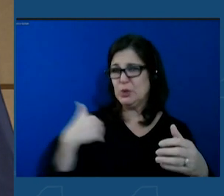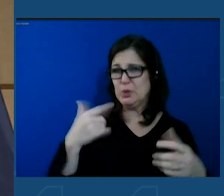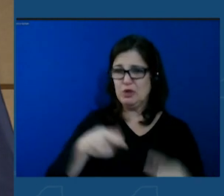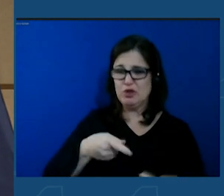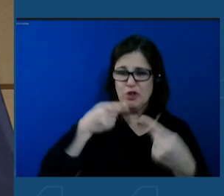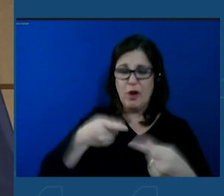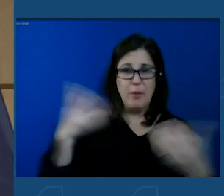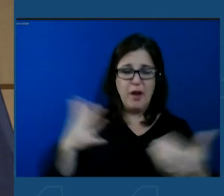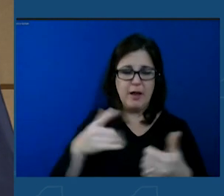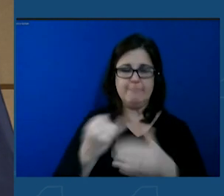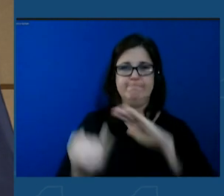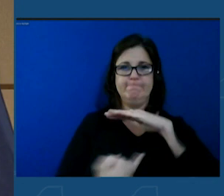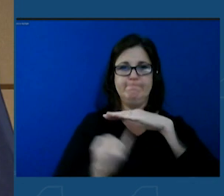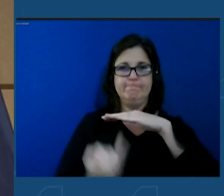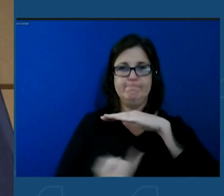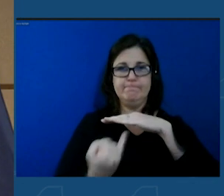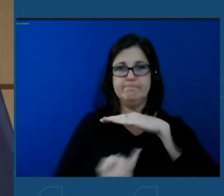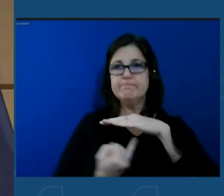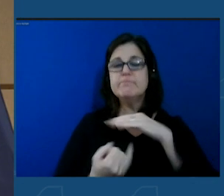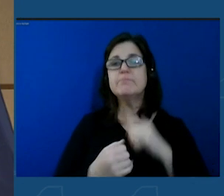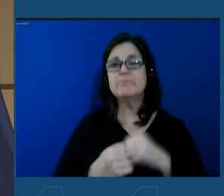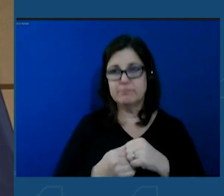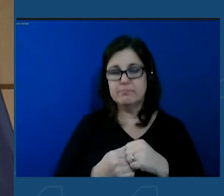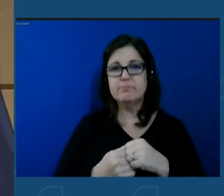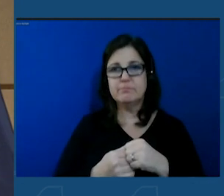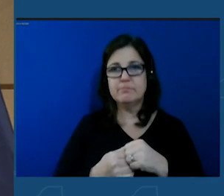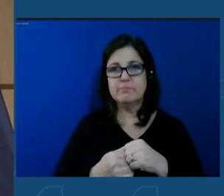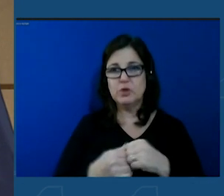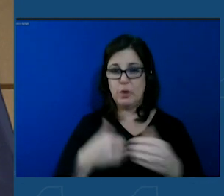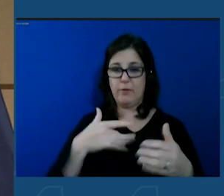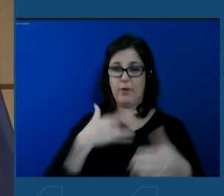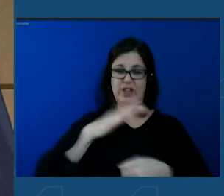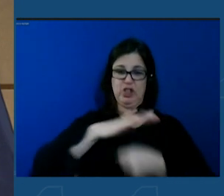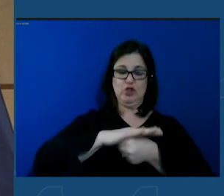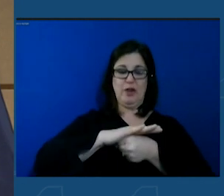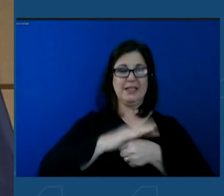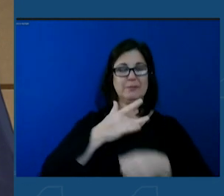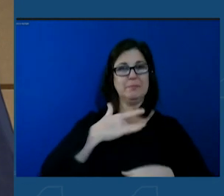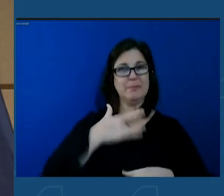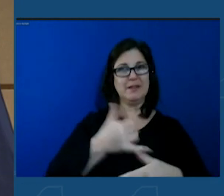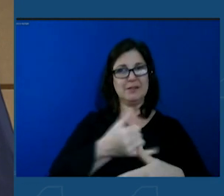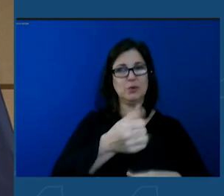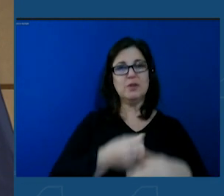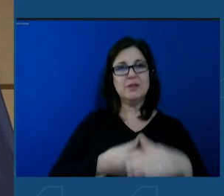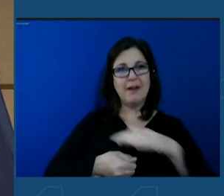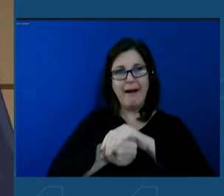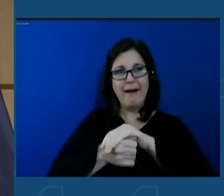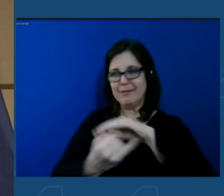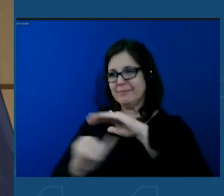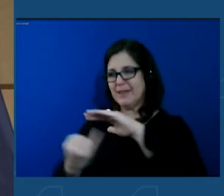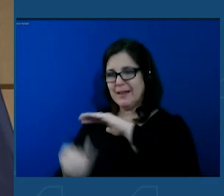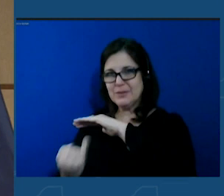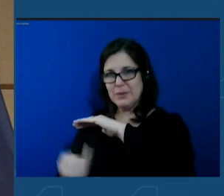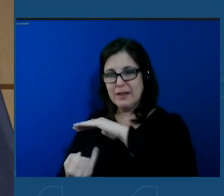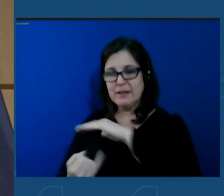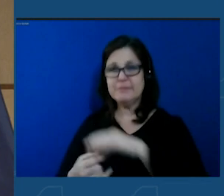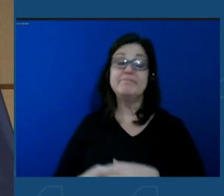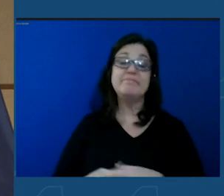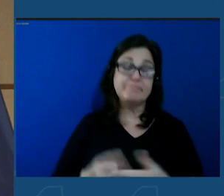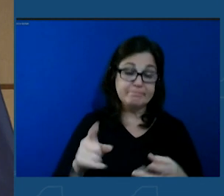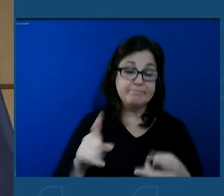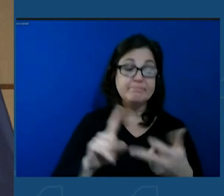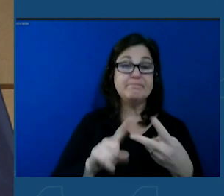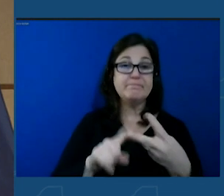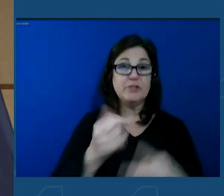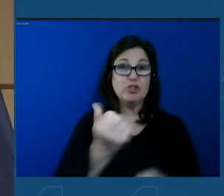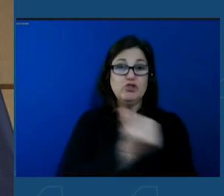is how we try to cope with whatever stress we're feeling, drug abuse, unfortunately,